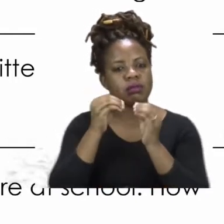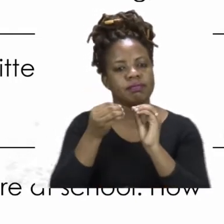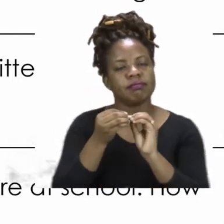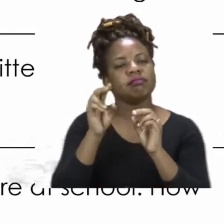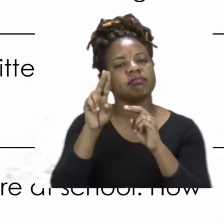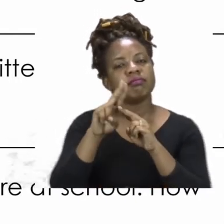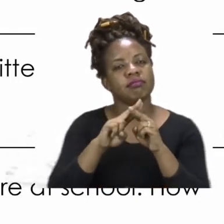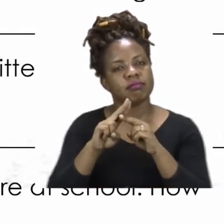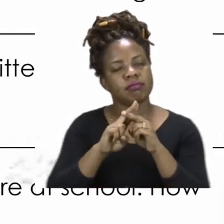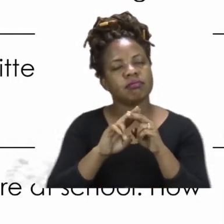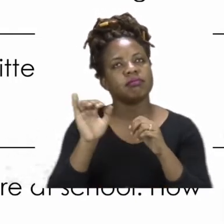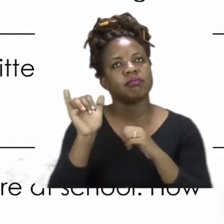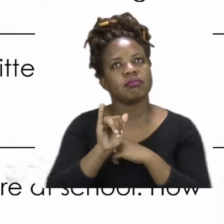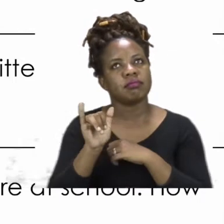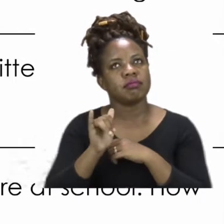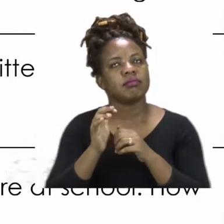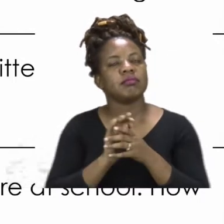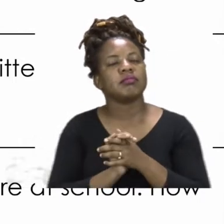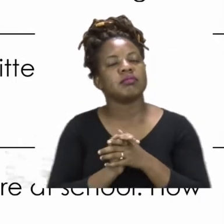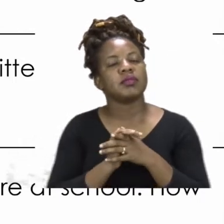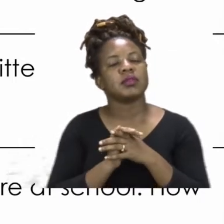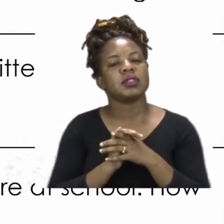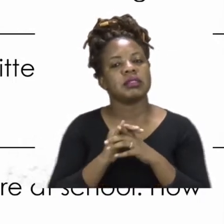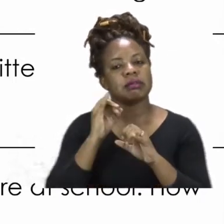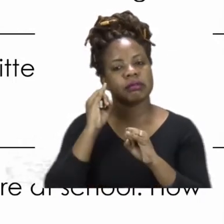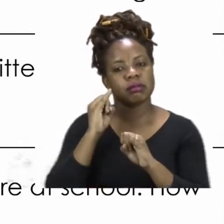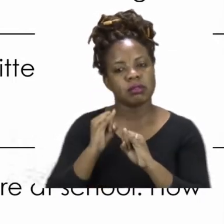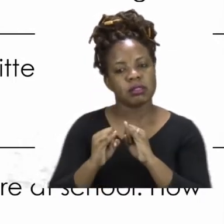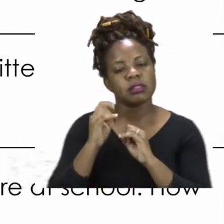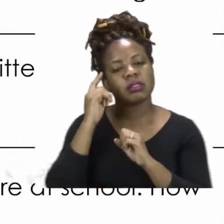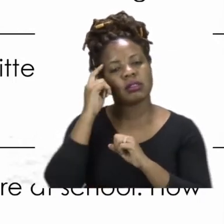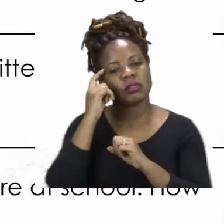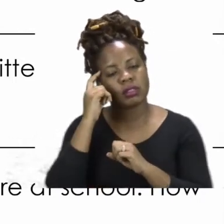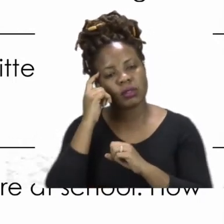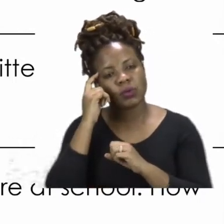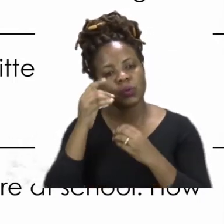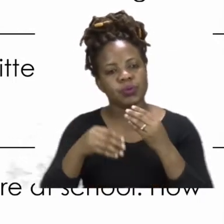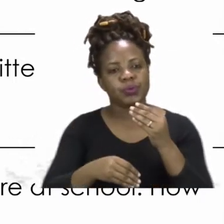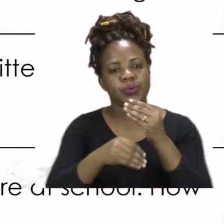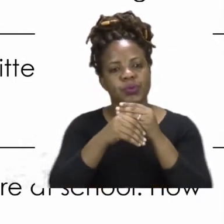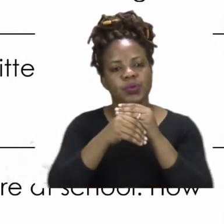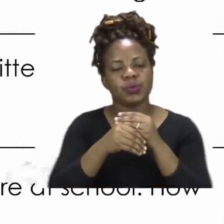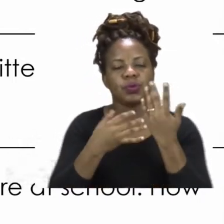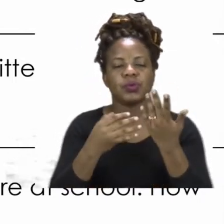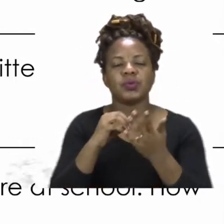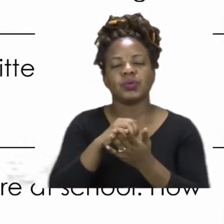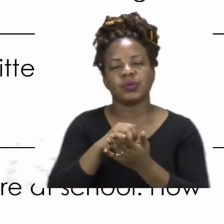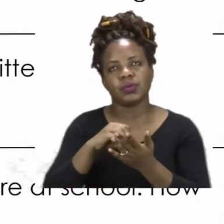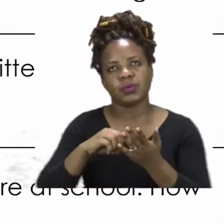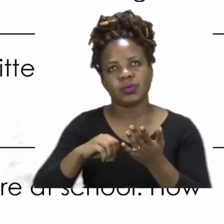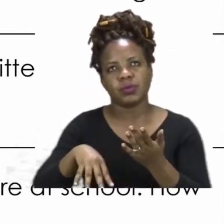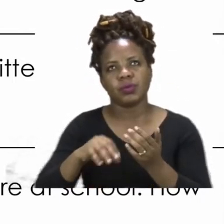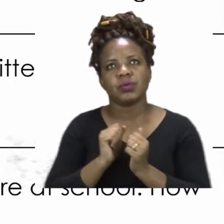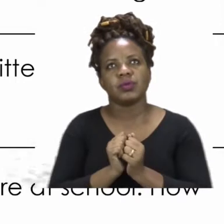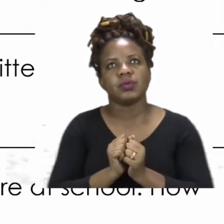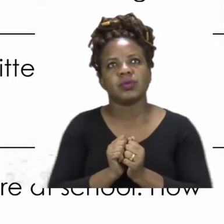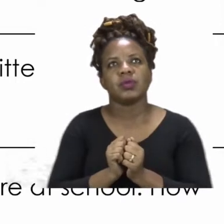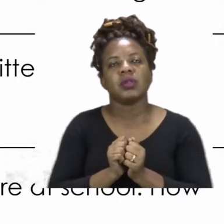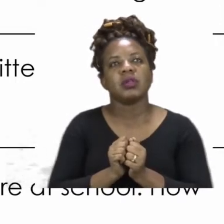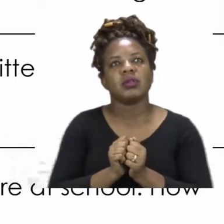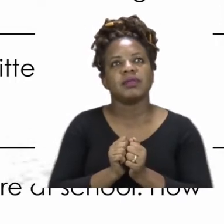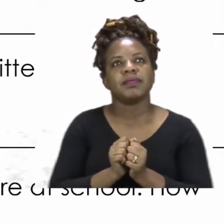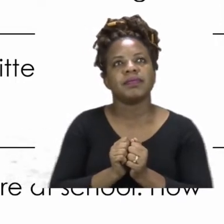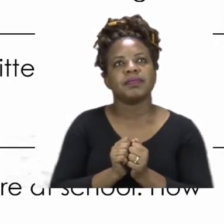we decide whether we're going to add or subtract. Then after that, we write a complete